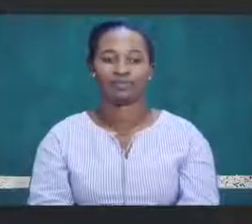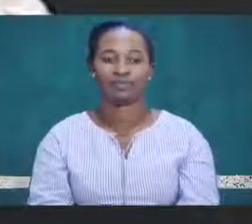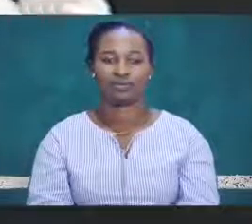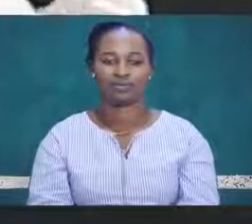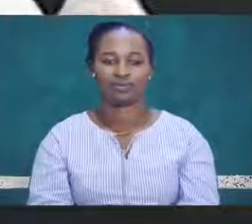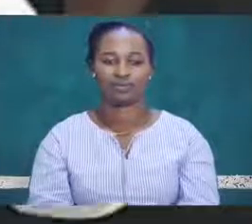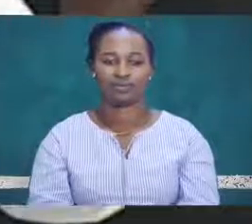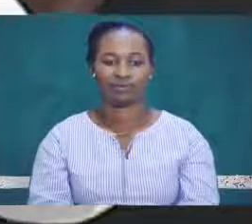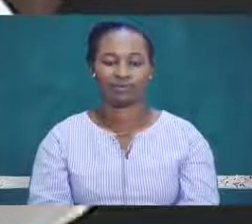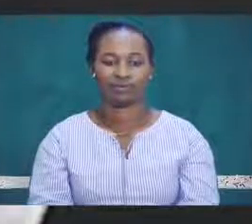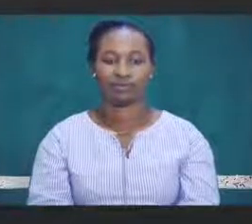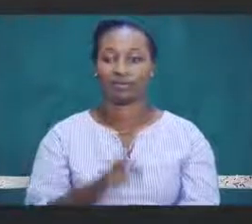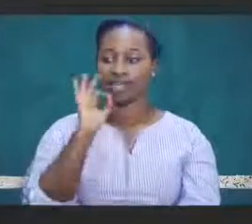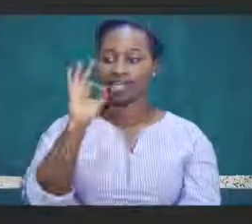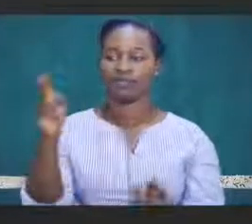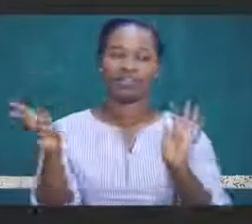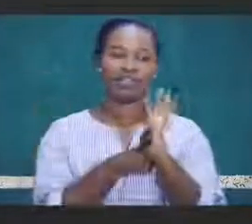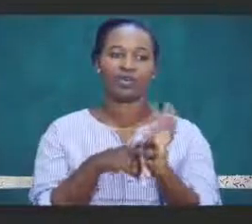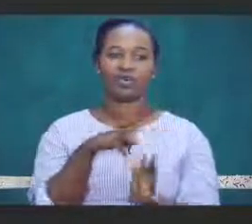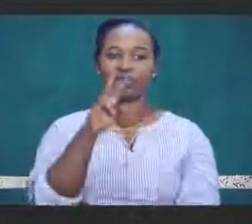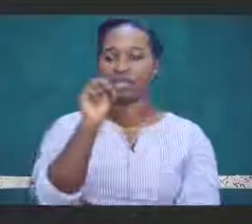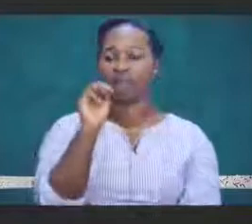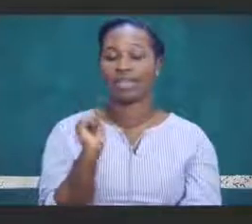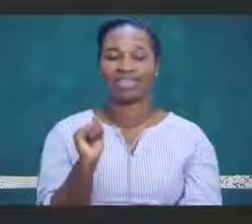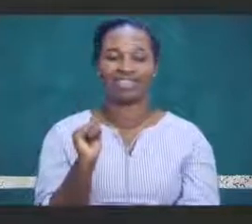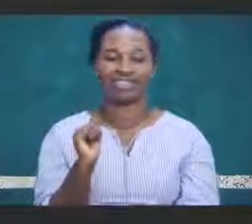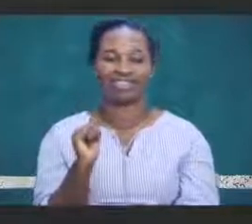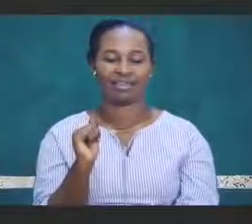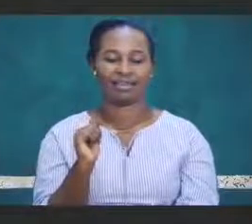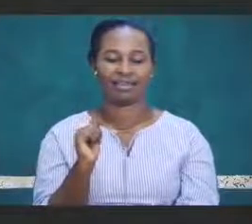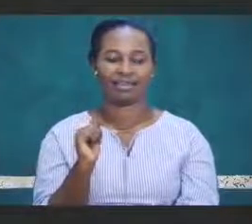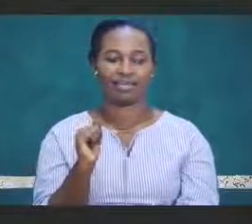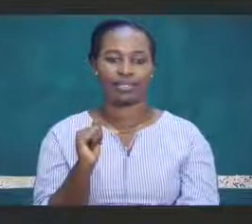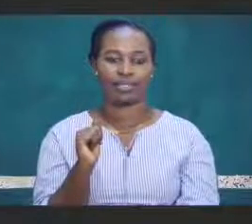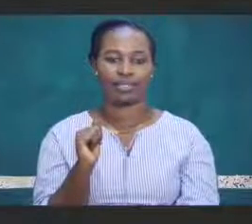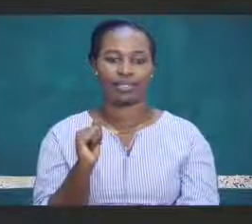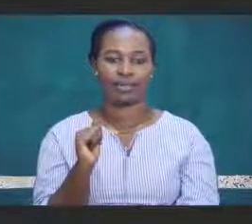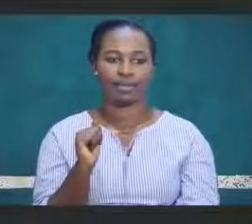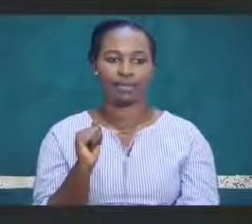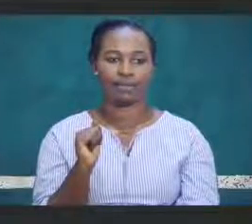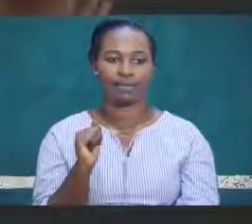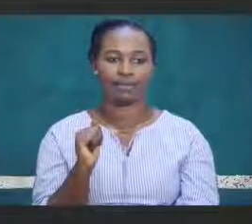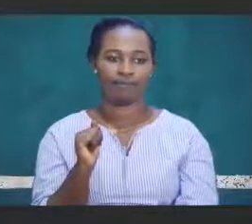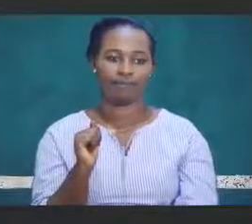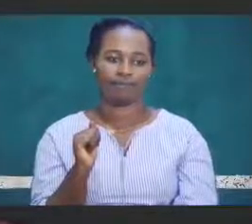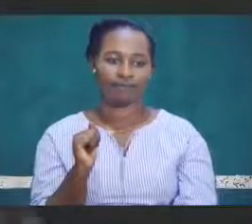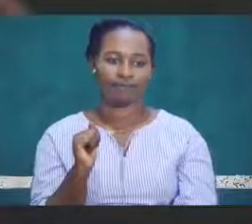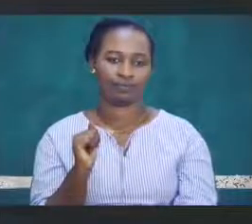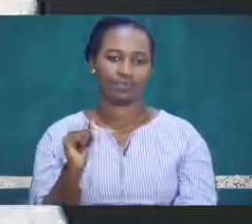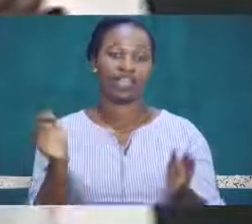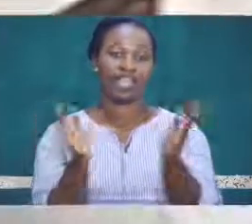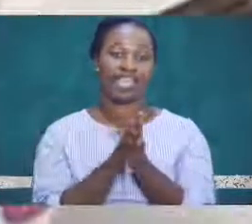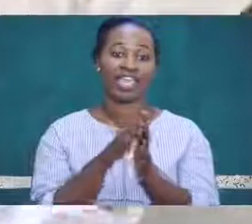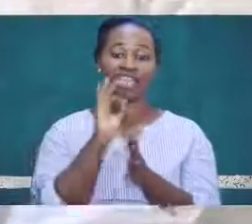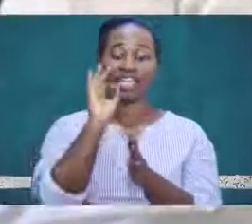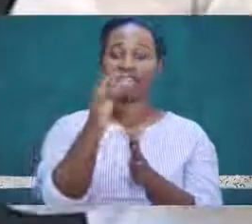black. F is equal to MA. F equals MA. And